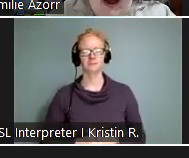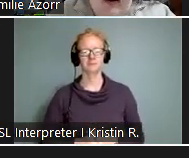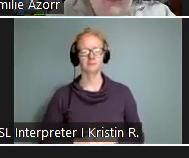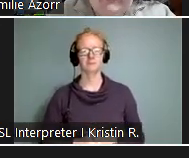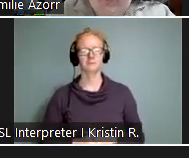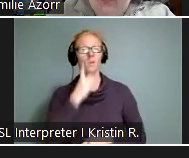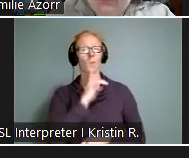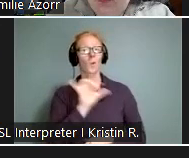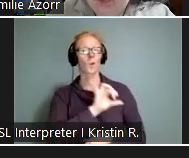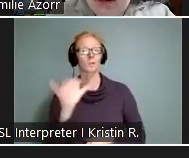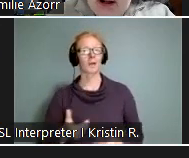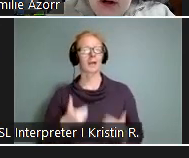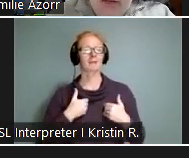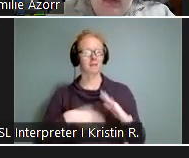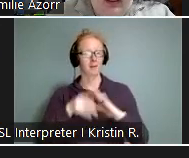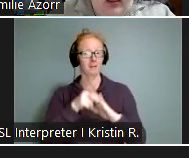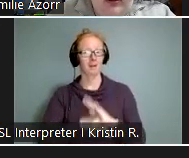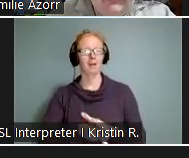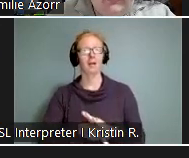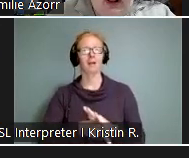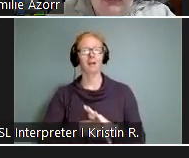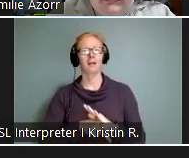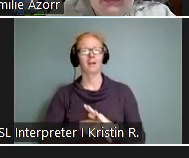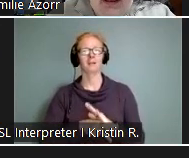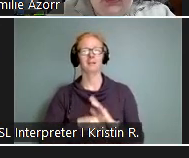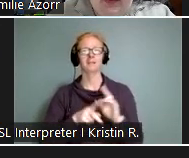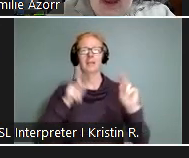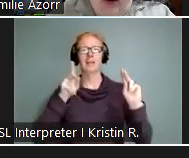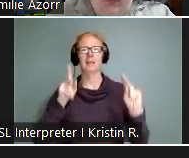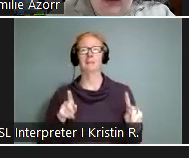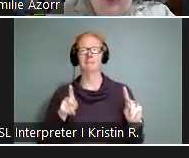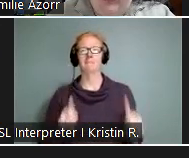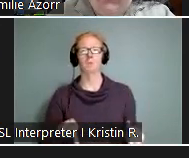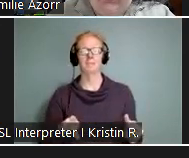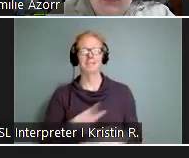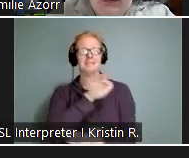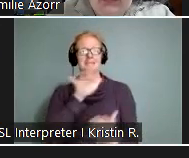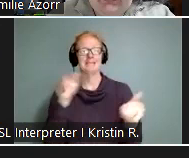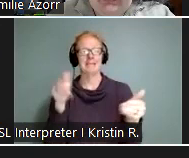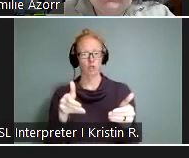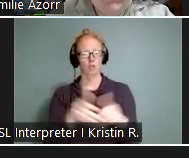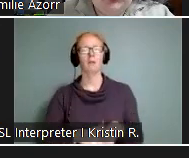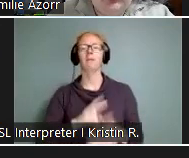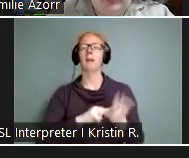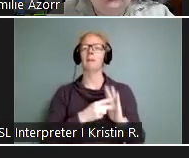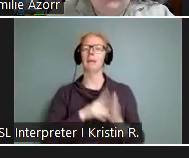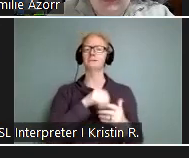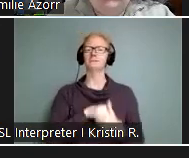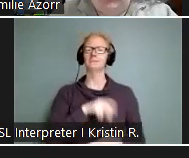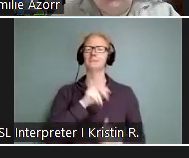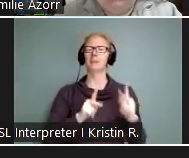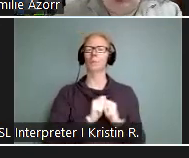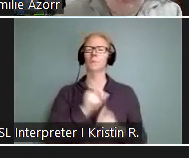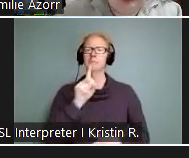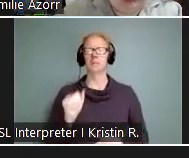We also have, is the policy person-centered? Does the policy take into account people with disabilities, especially those who